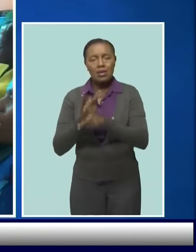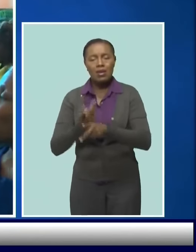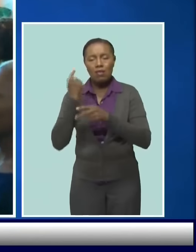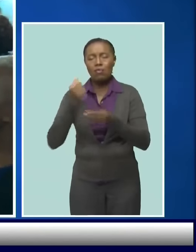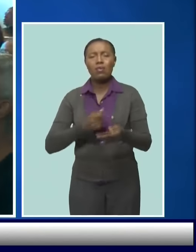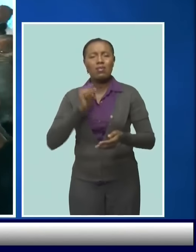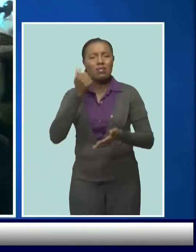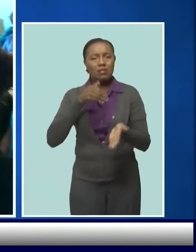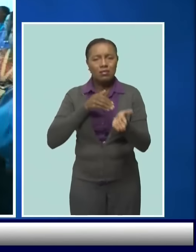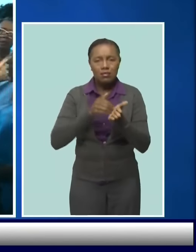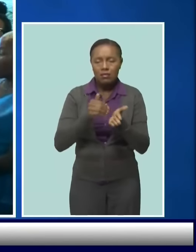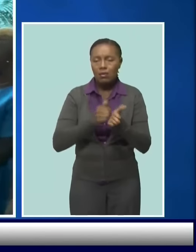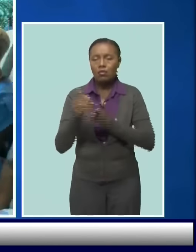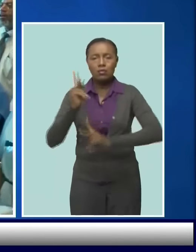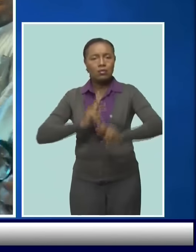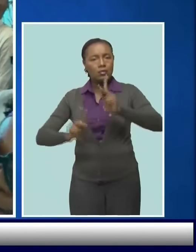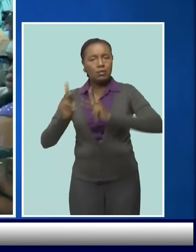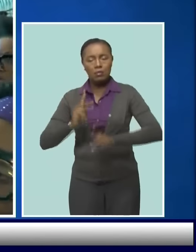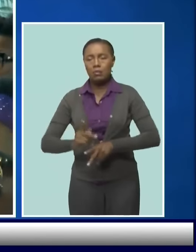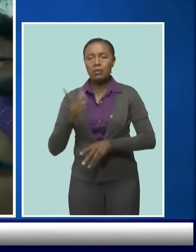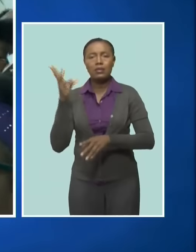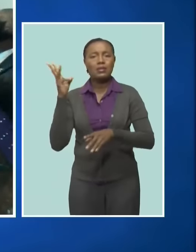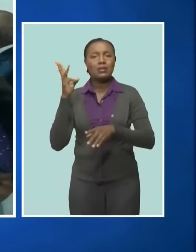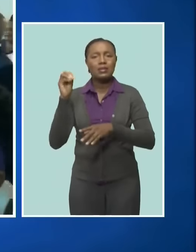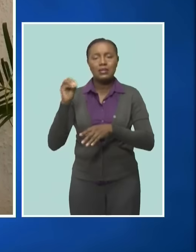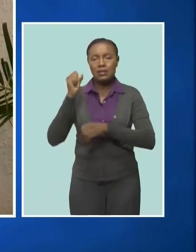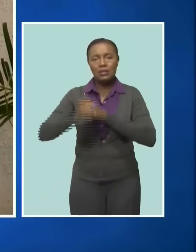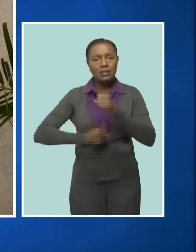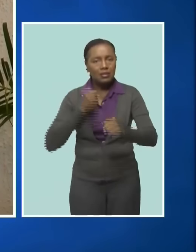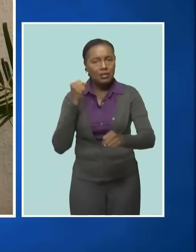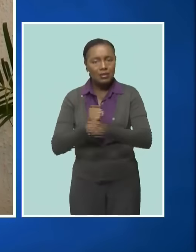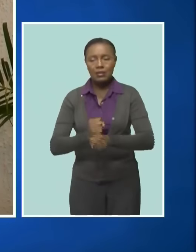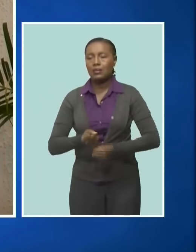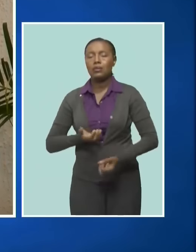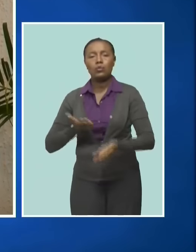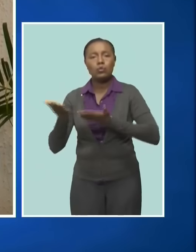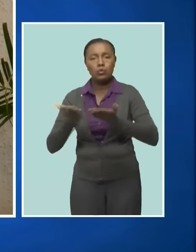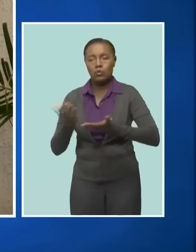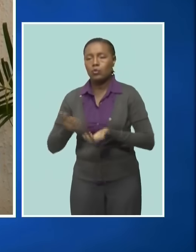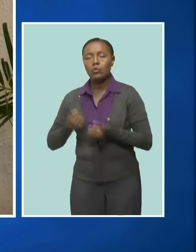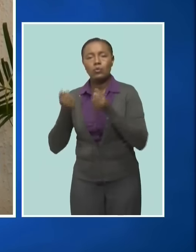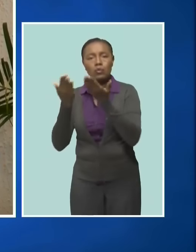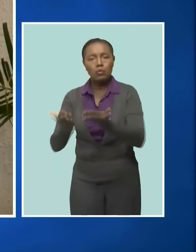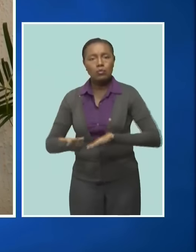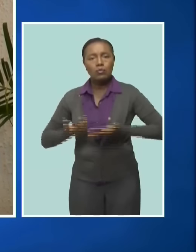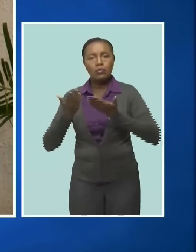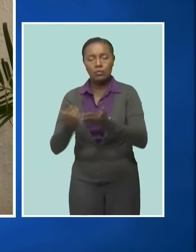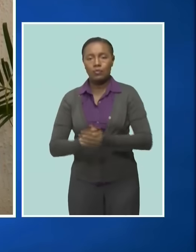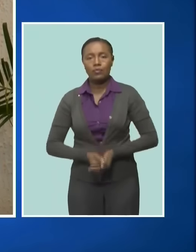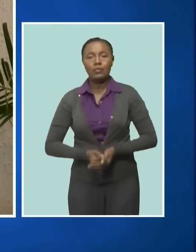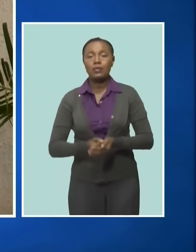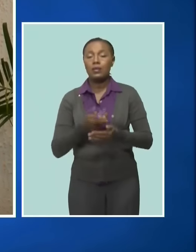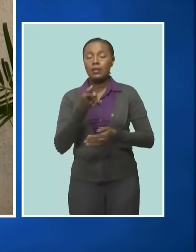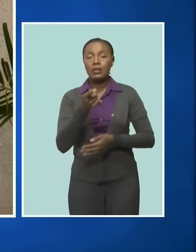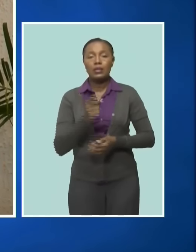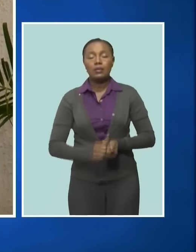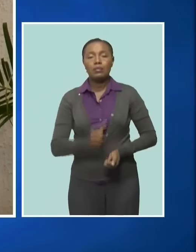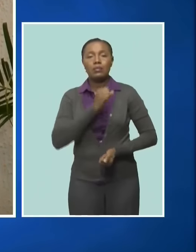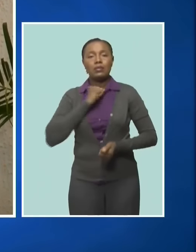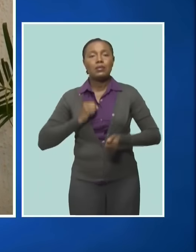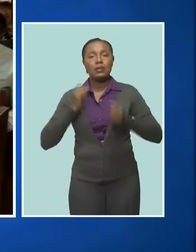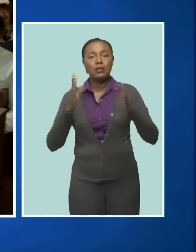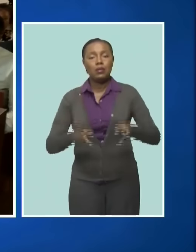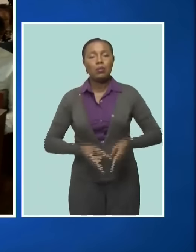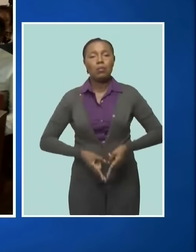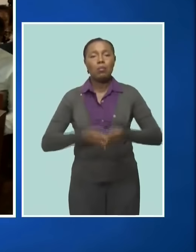thousands of Barbadians over the last 6 decades. And Minister of Health and Wellness, Senator Dr. the Most Honorable Jerome